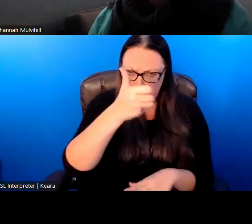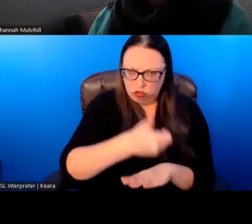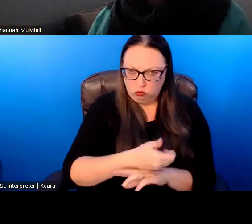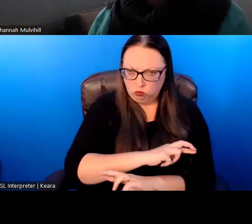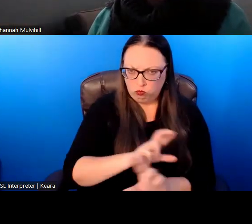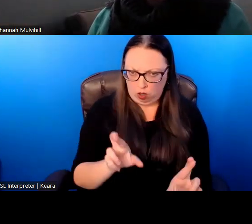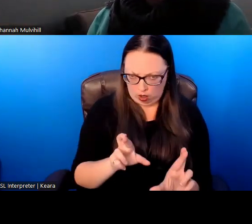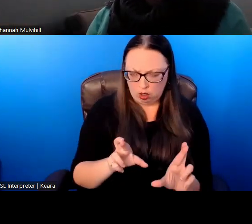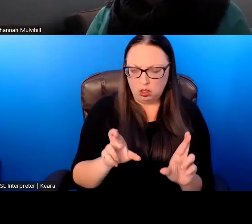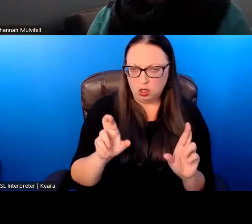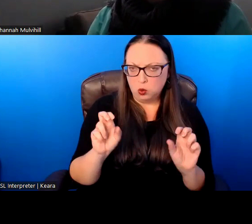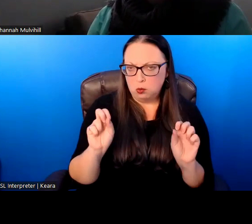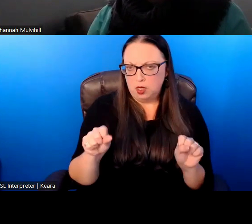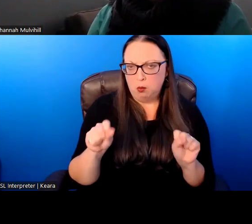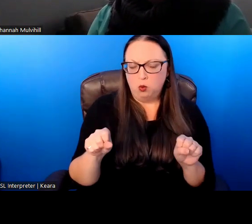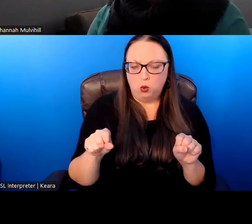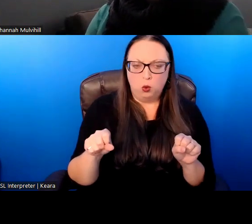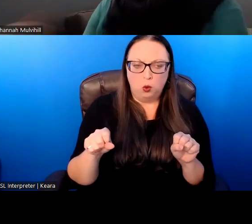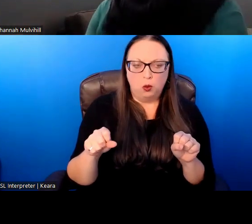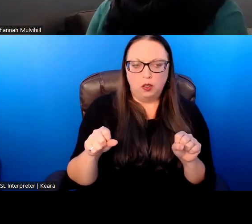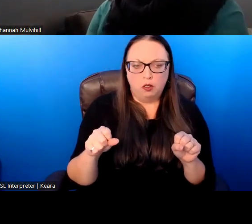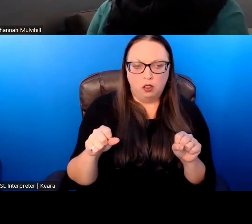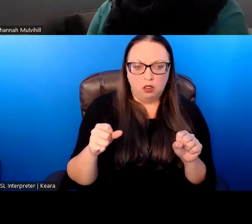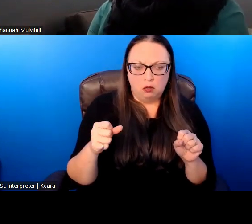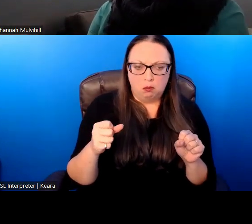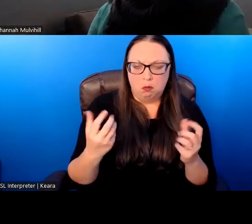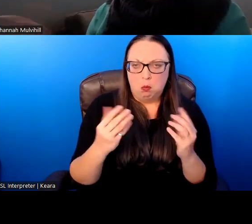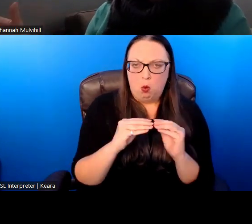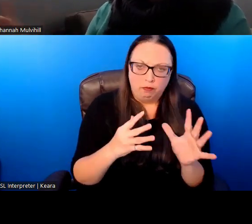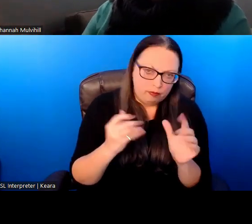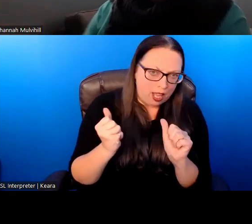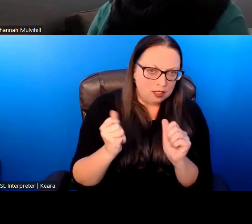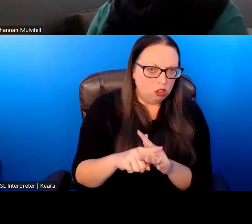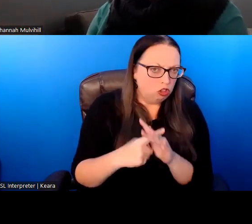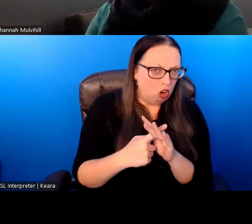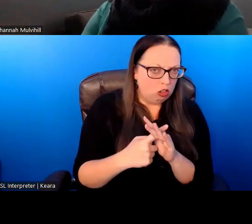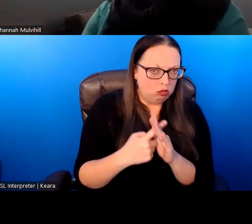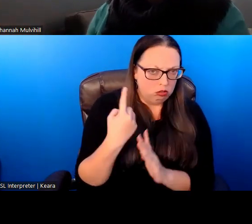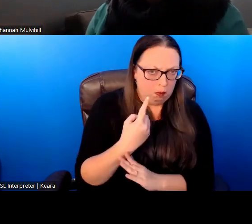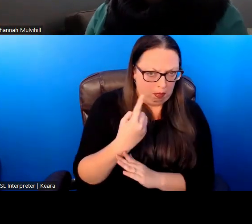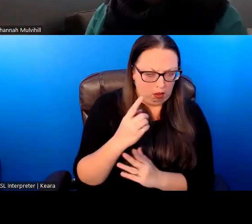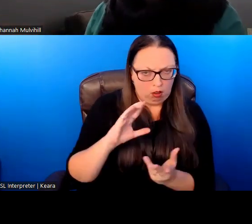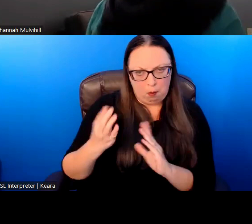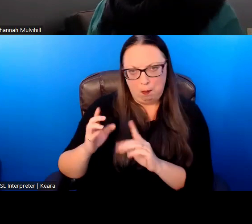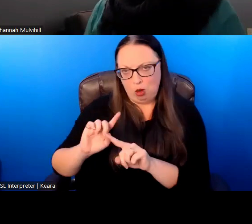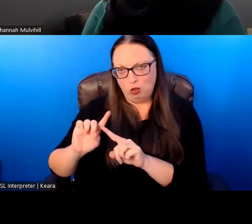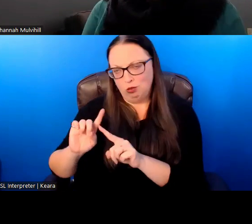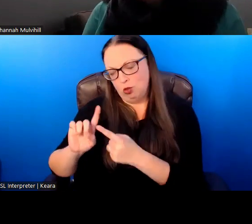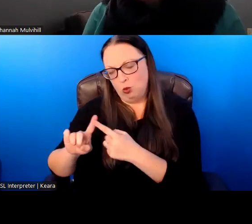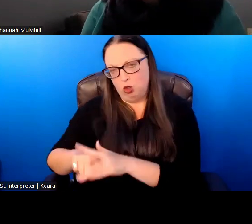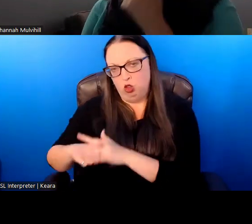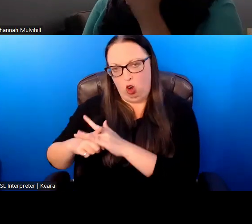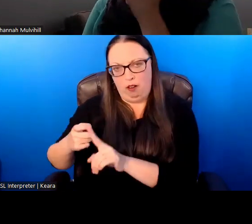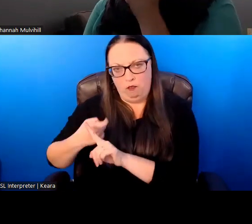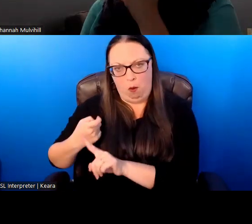be able to more quickly launch something rather than trying to start from scratch.